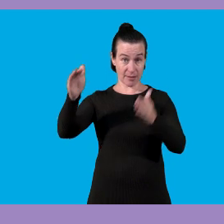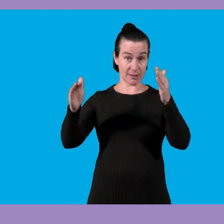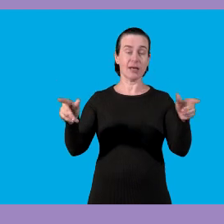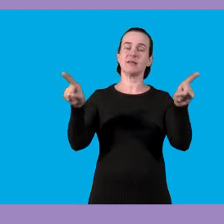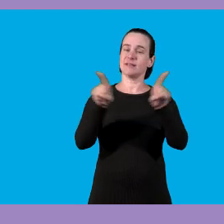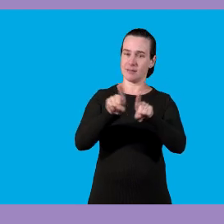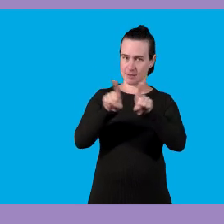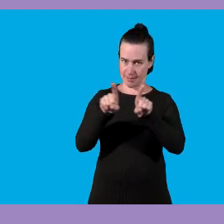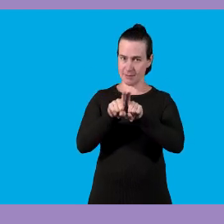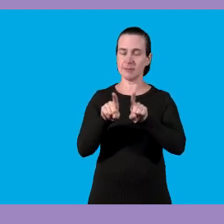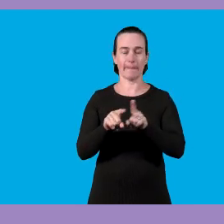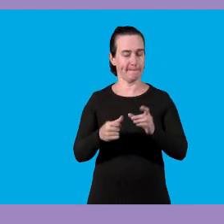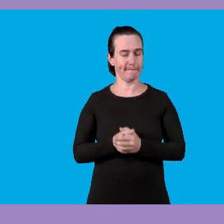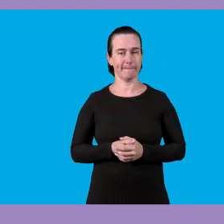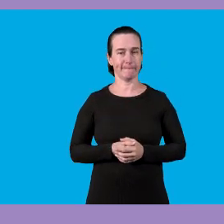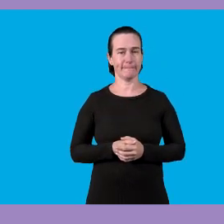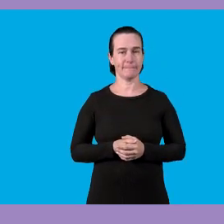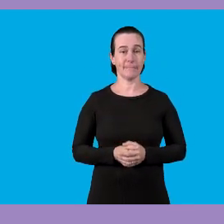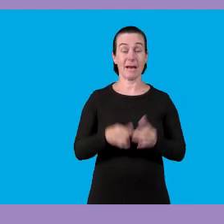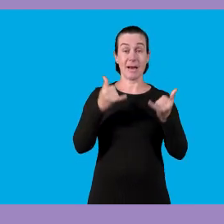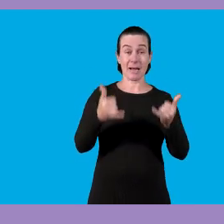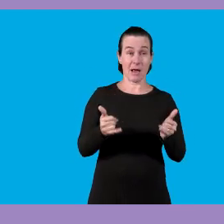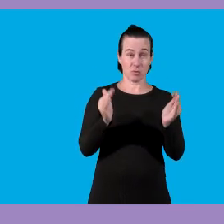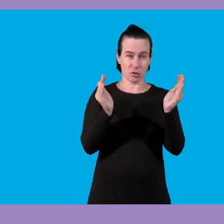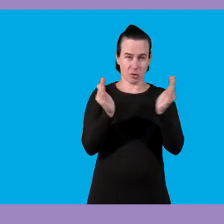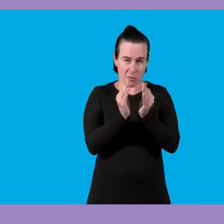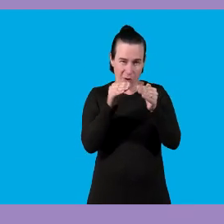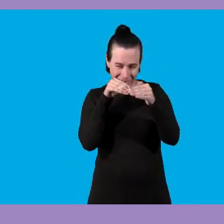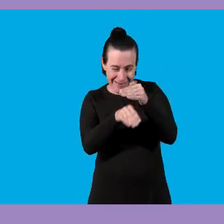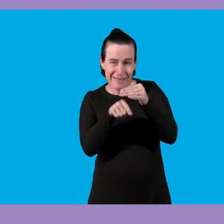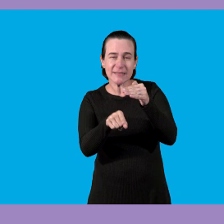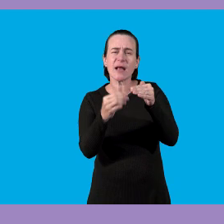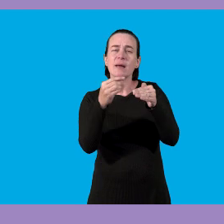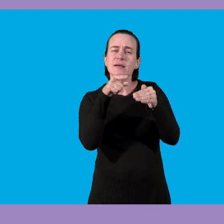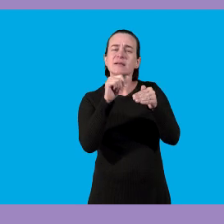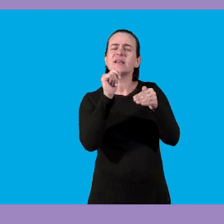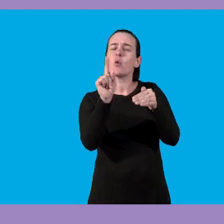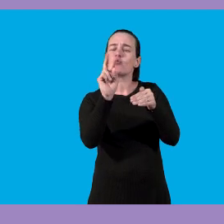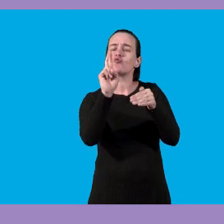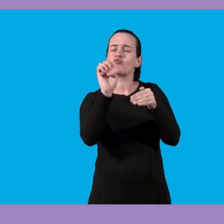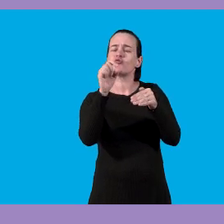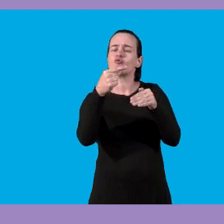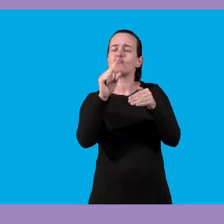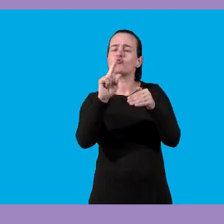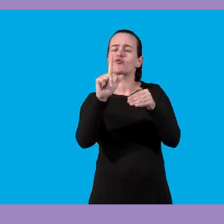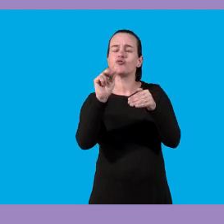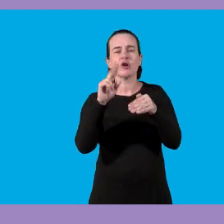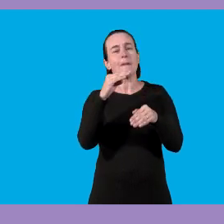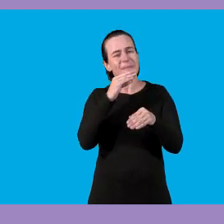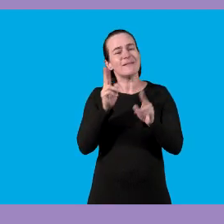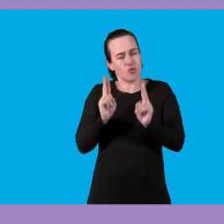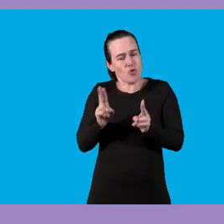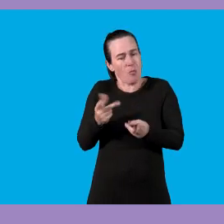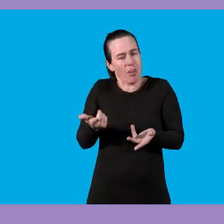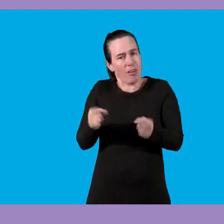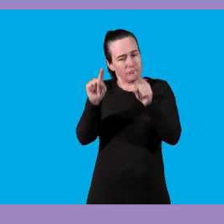pentagon, and similar, because of the word regular, that means angle A